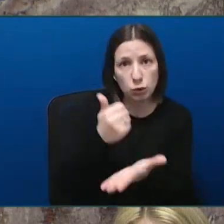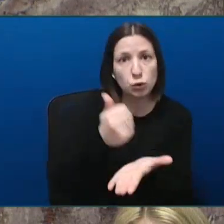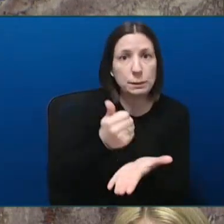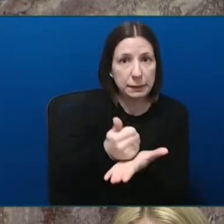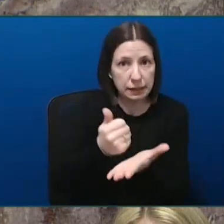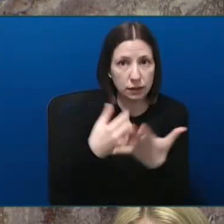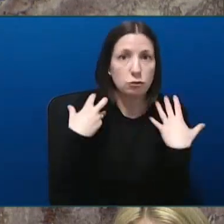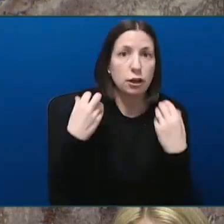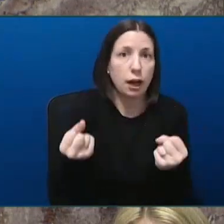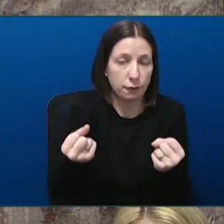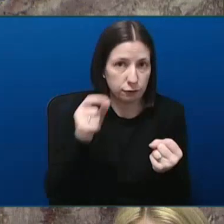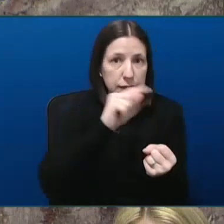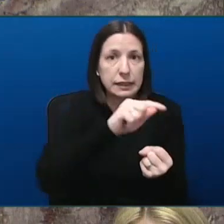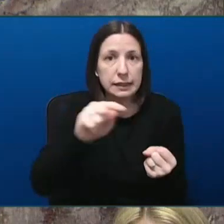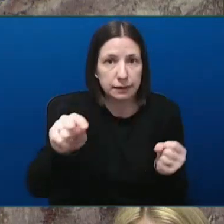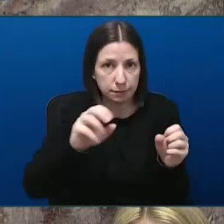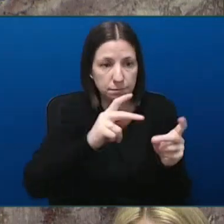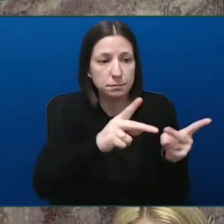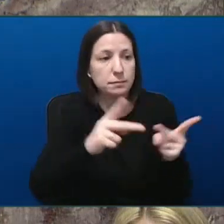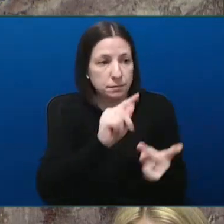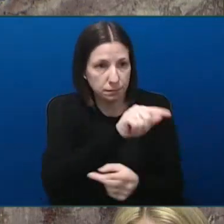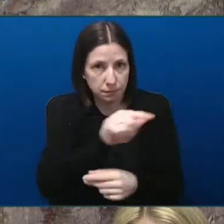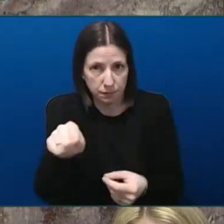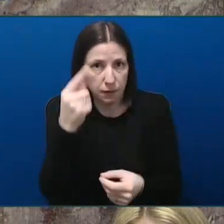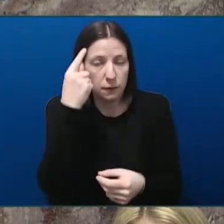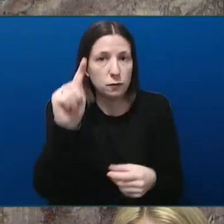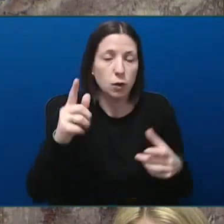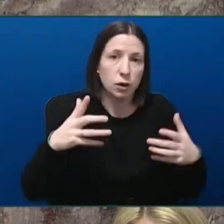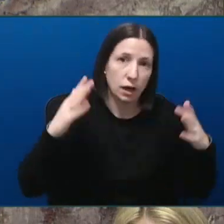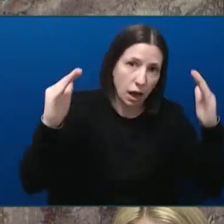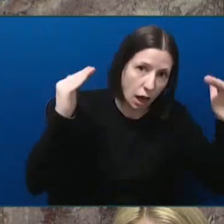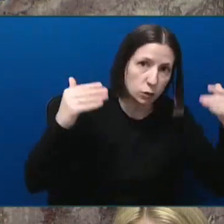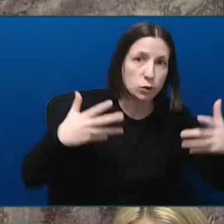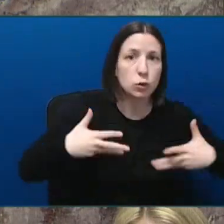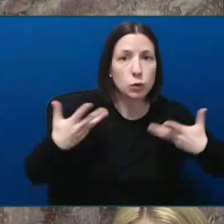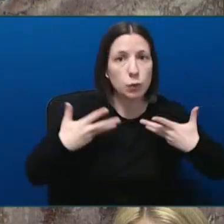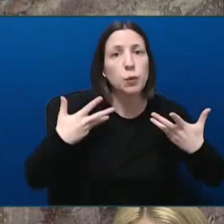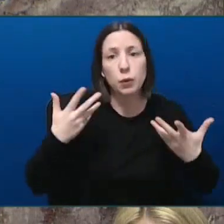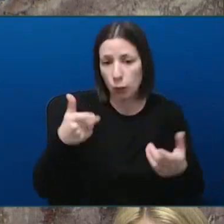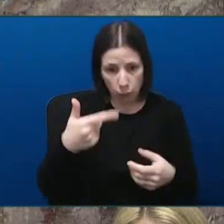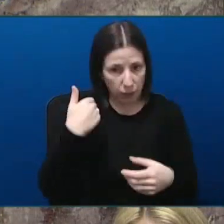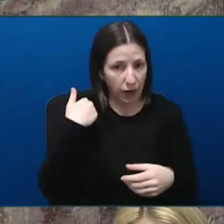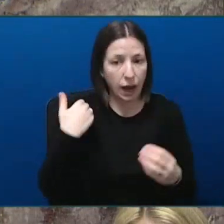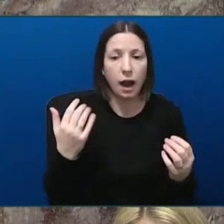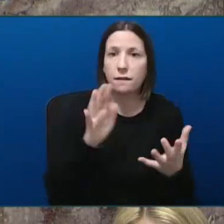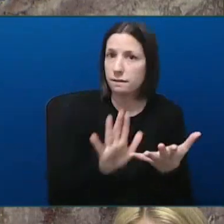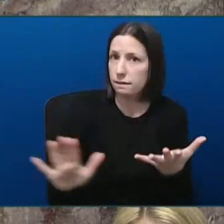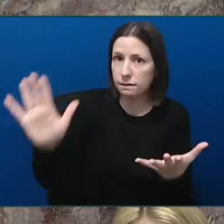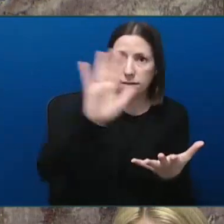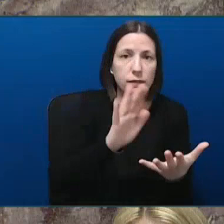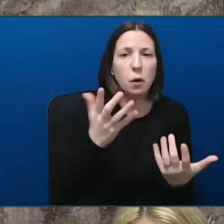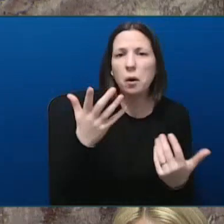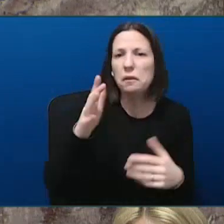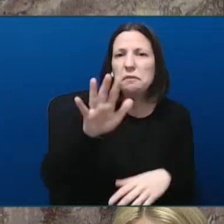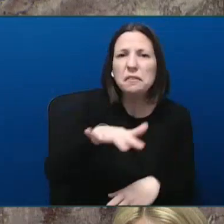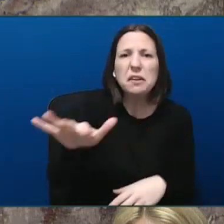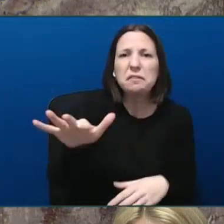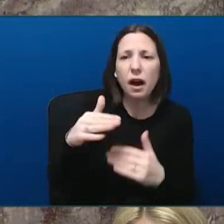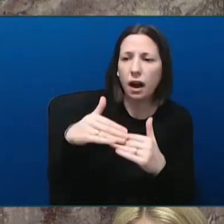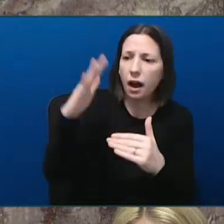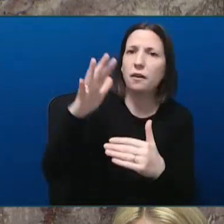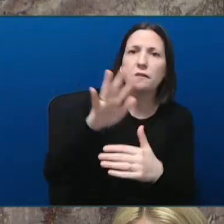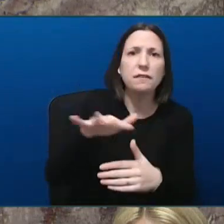have over 3,200 beds across and spaces across the province. $55 million